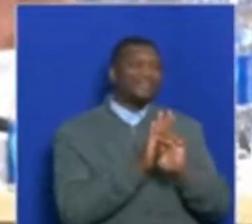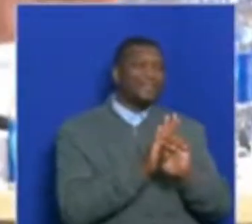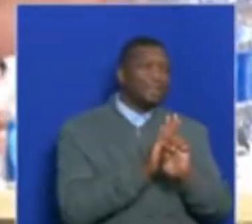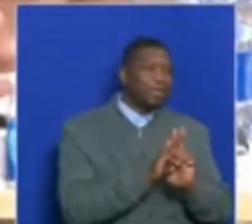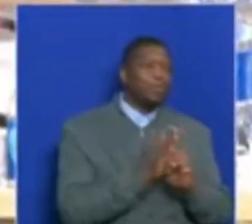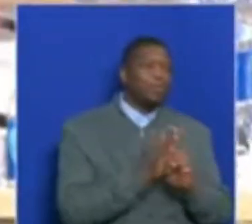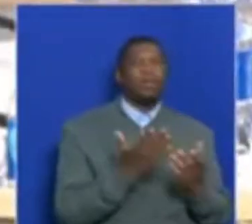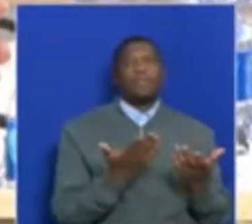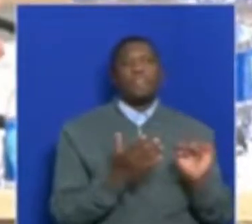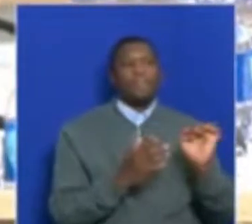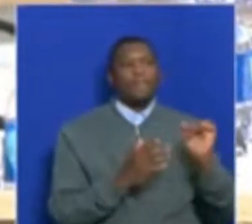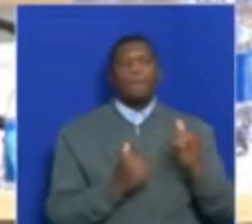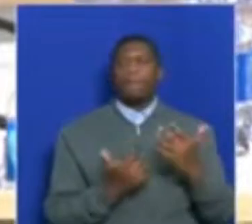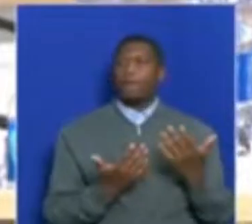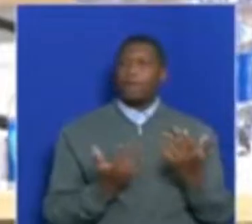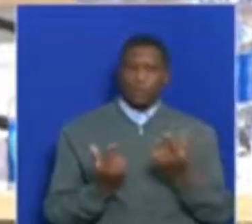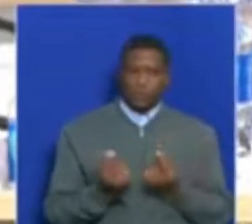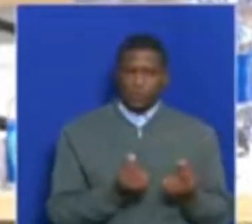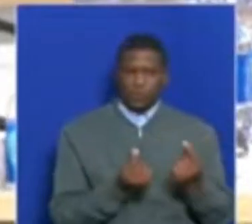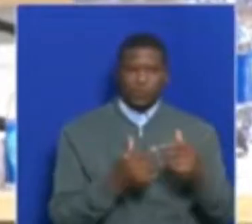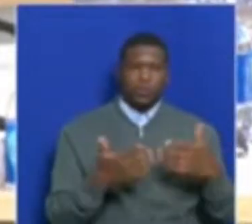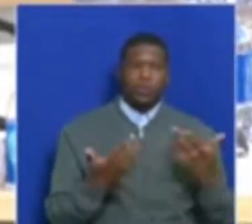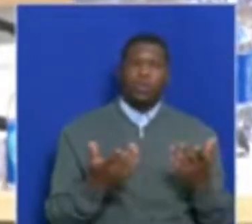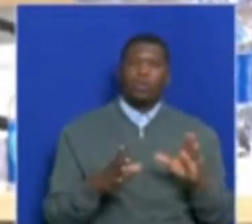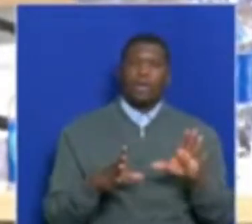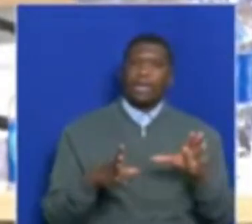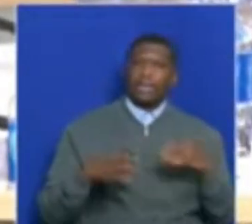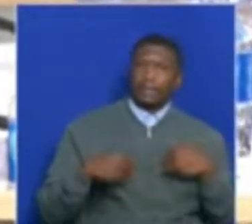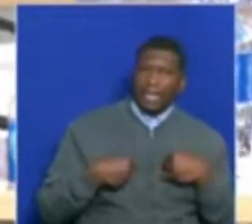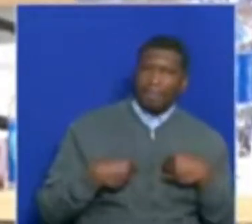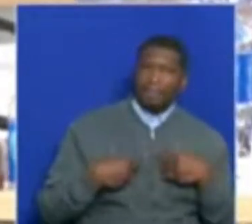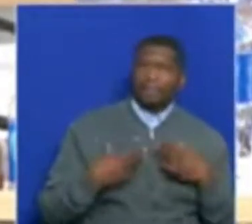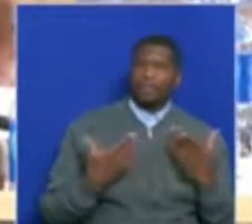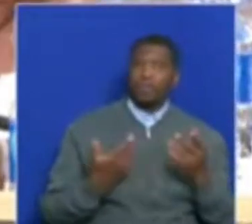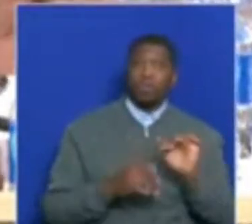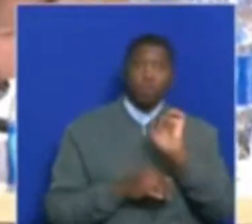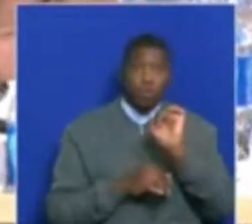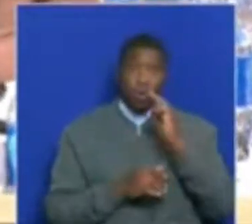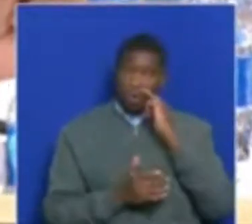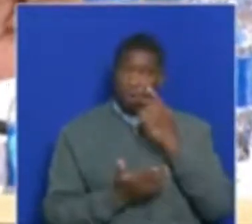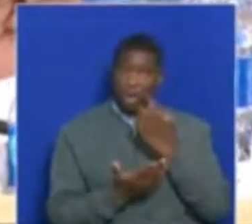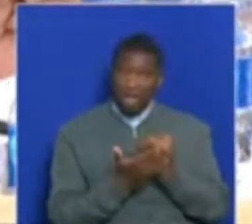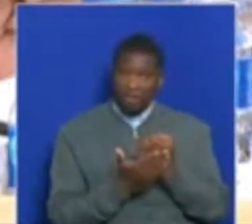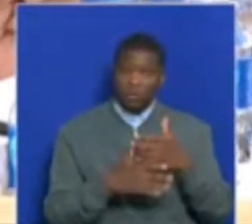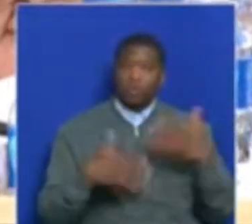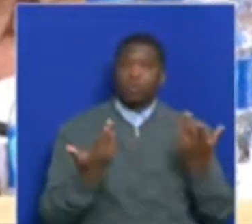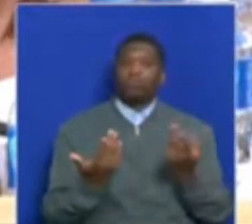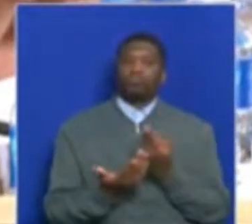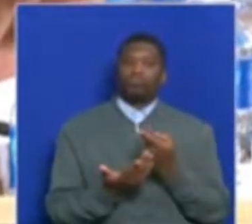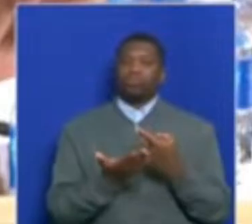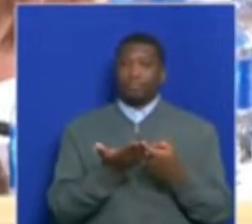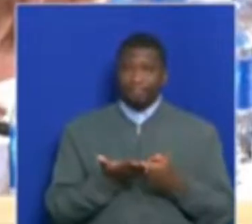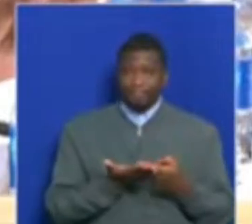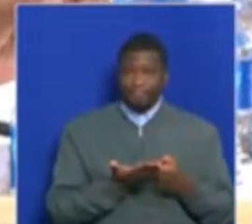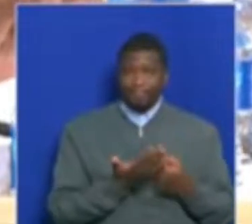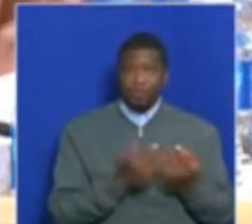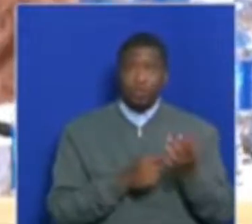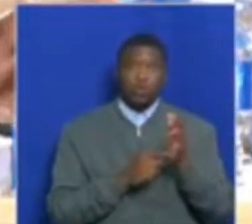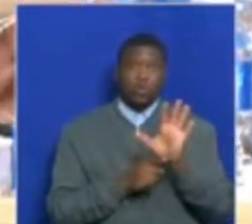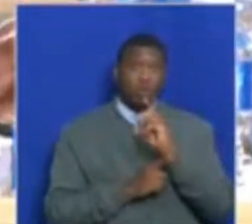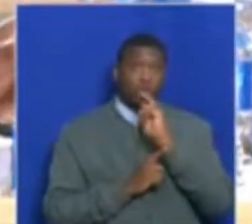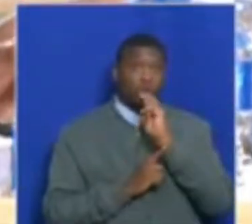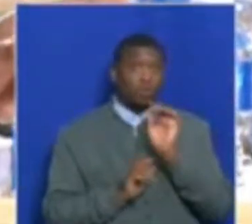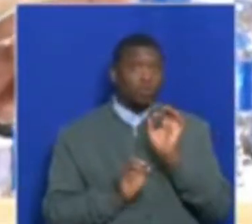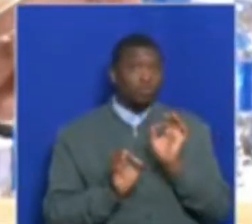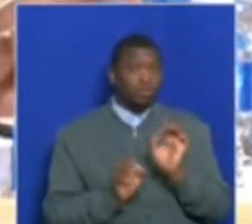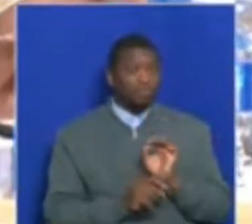and accepting, for purpose of your evidence or my discussion with you, that Colonel